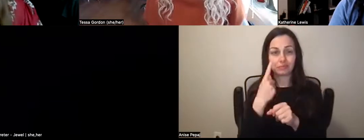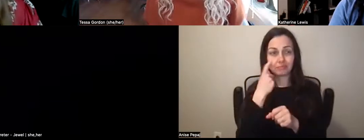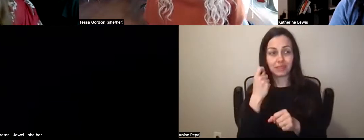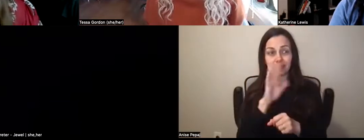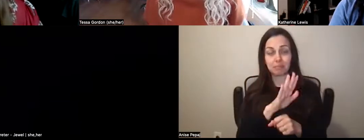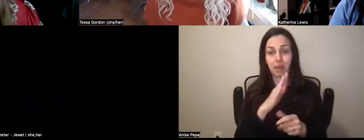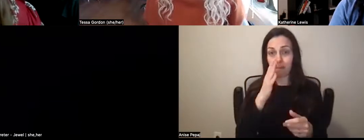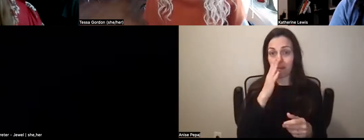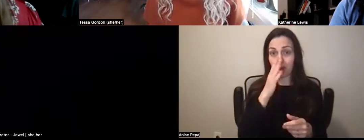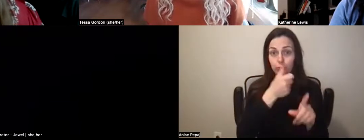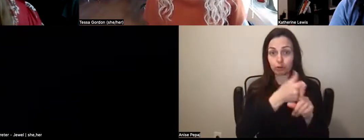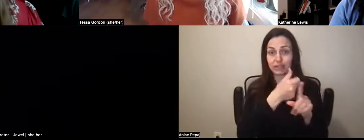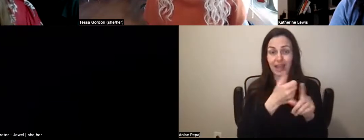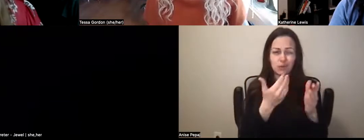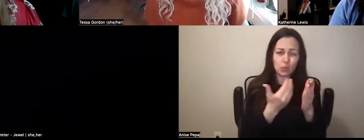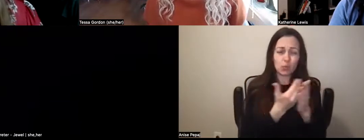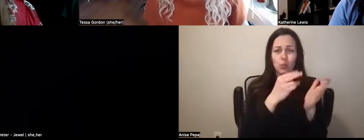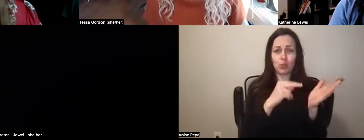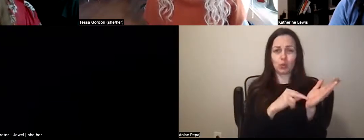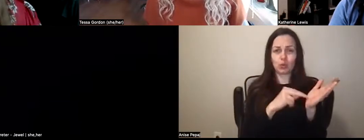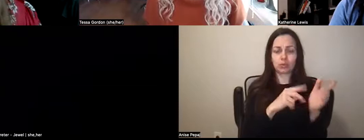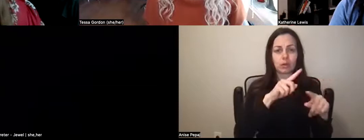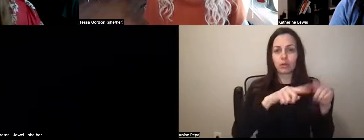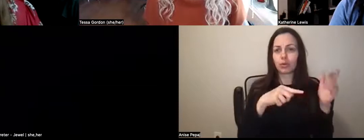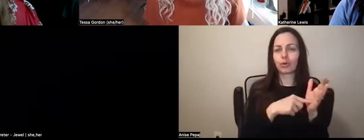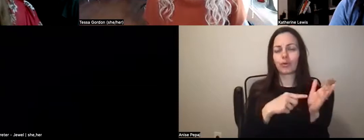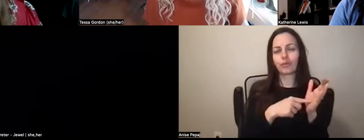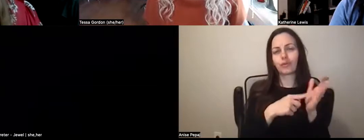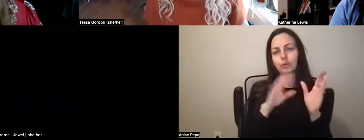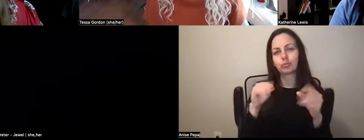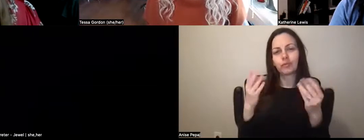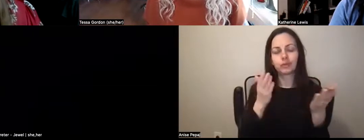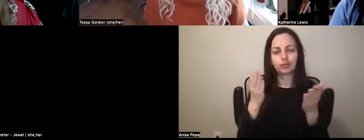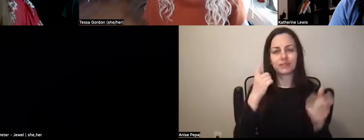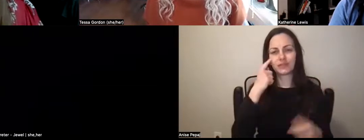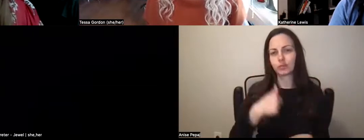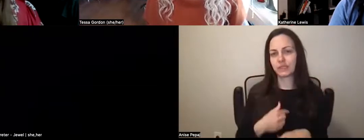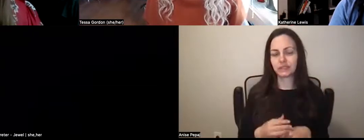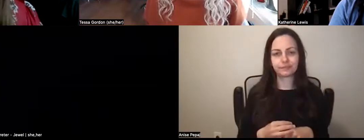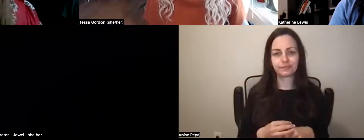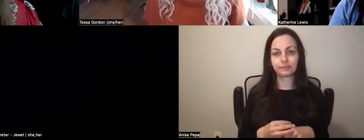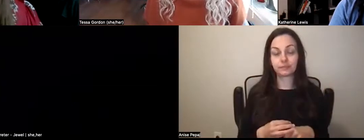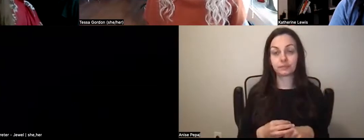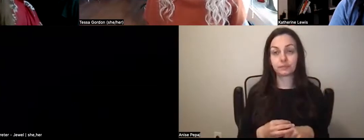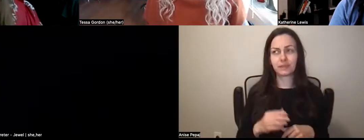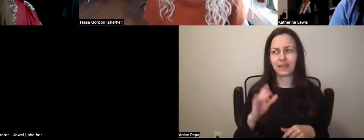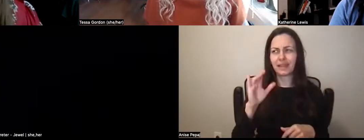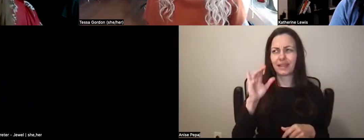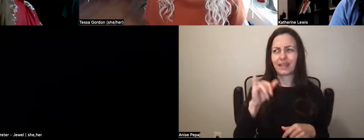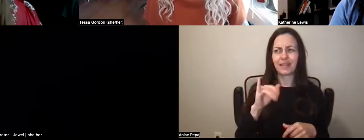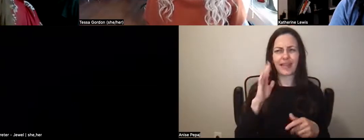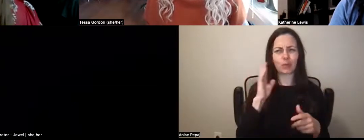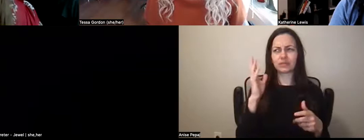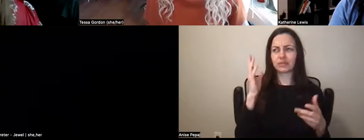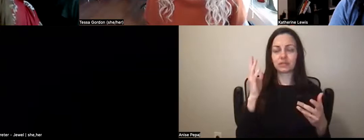new nurse and couldn't afford to provide those services for me. And that was an arbitrary decision of the